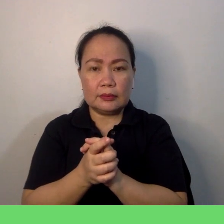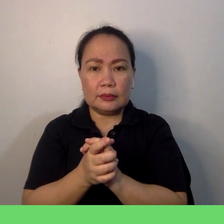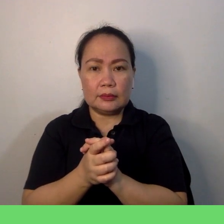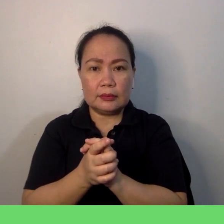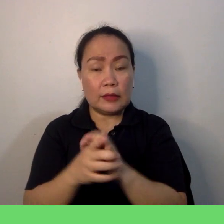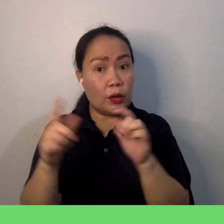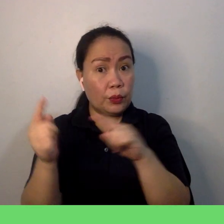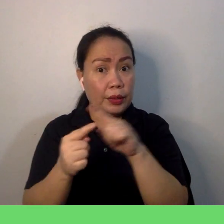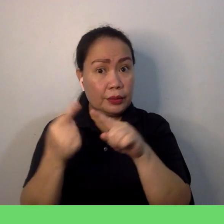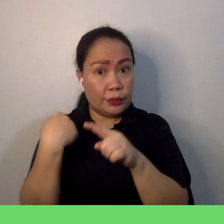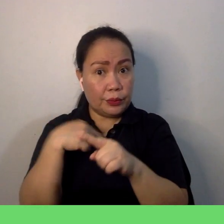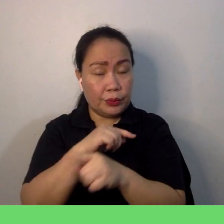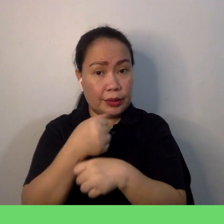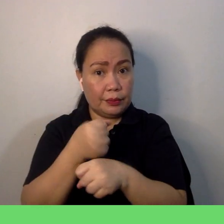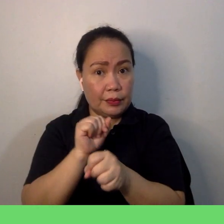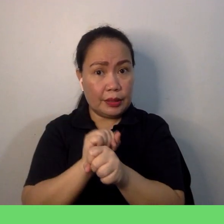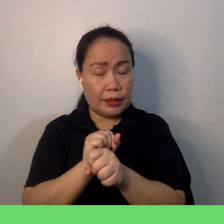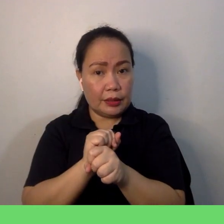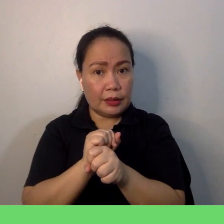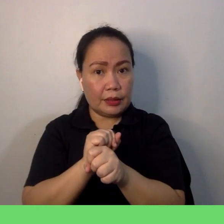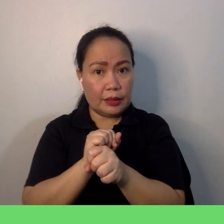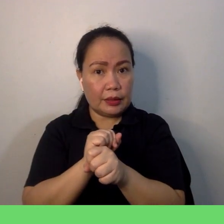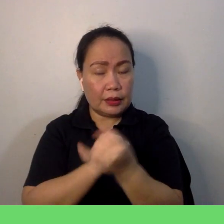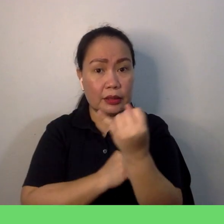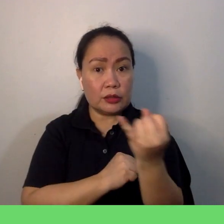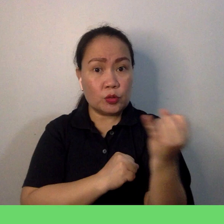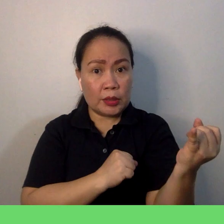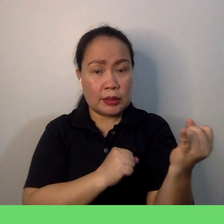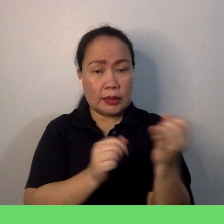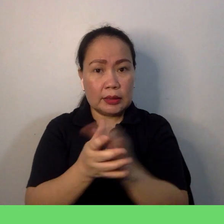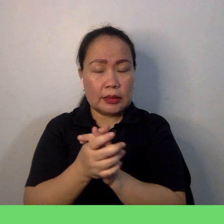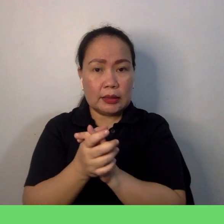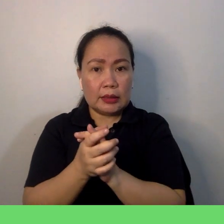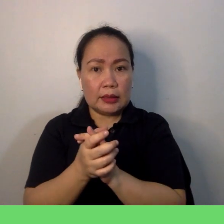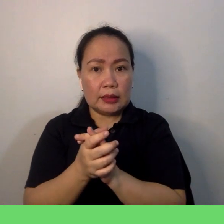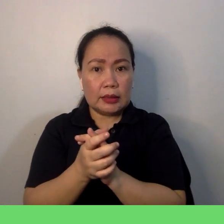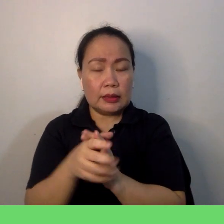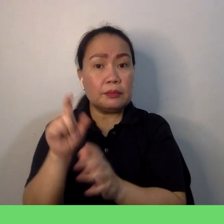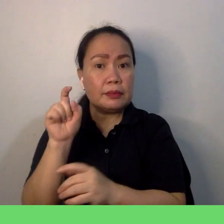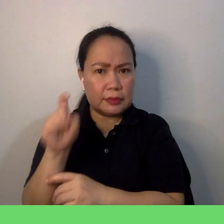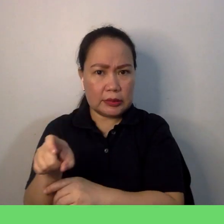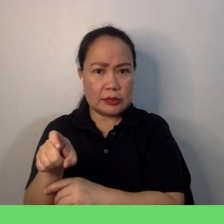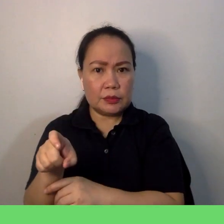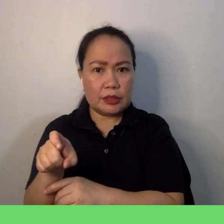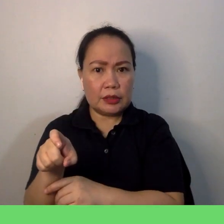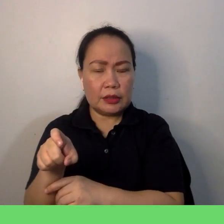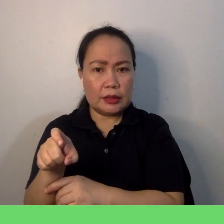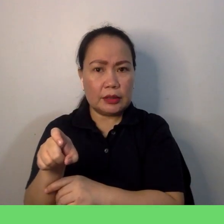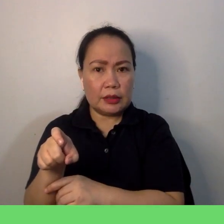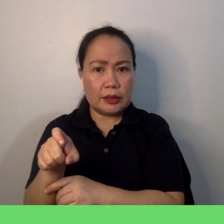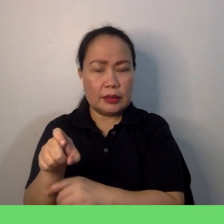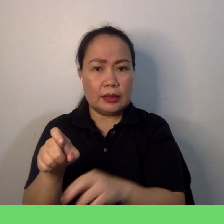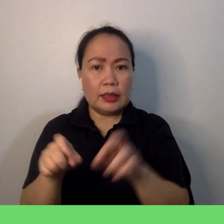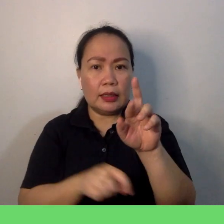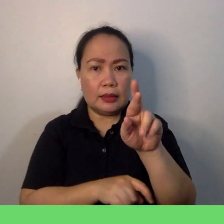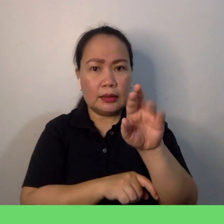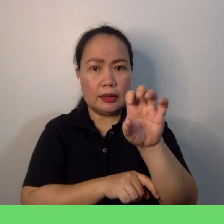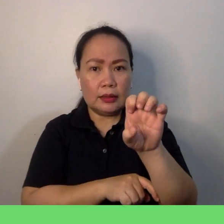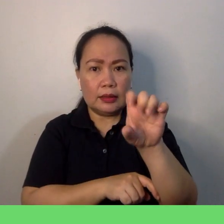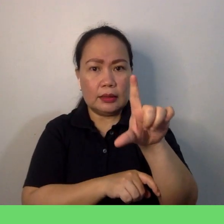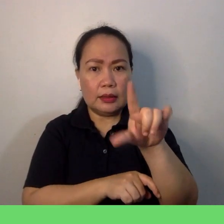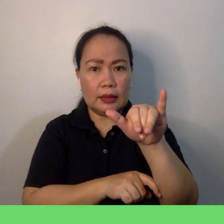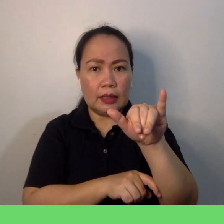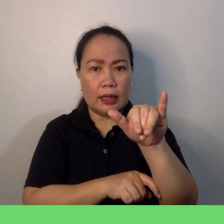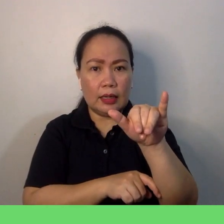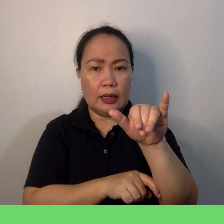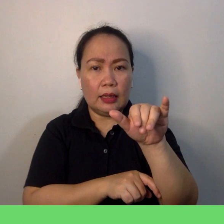Take note that when we are constructing or formulating an instrument, dapat it must be reliable.